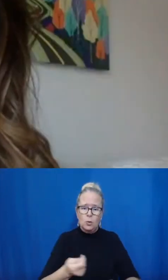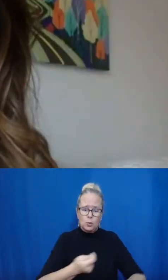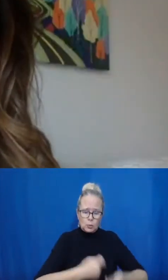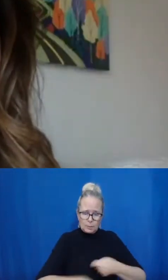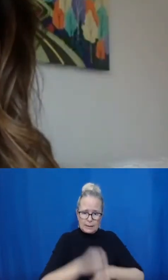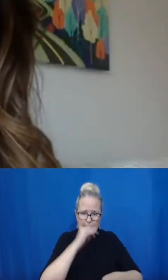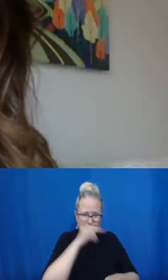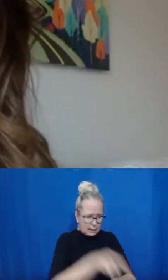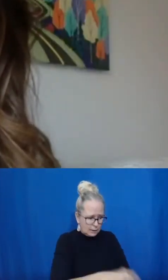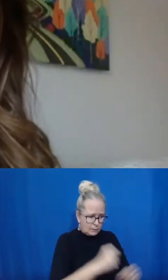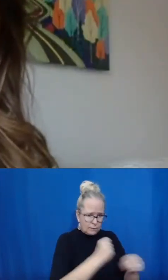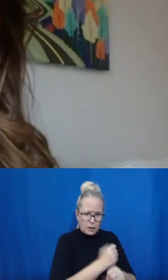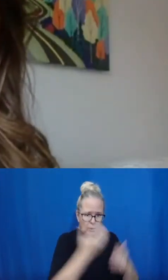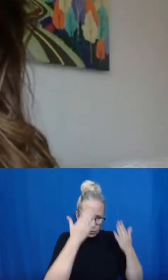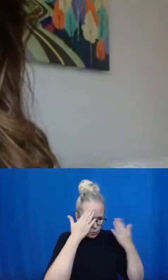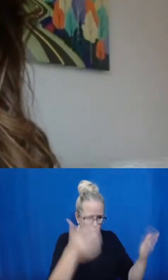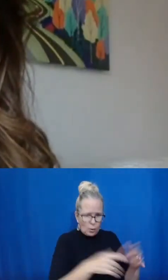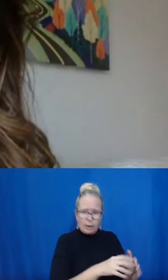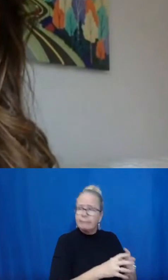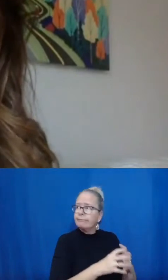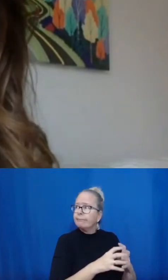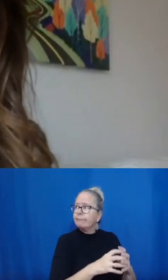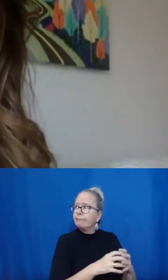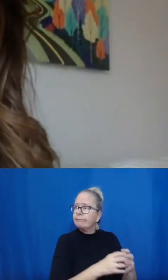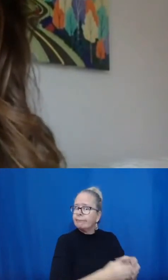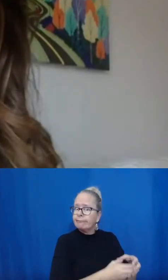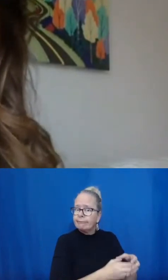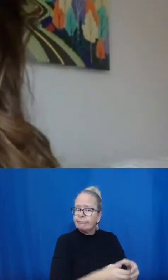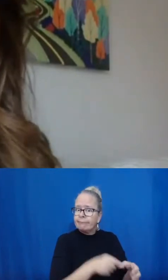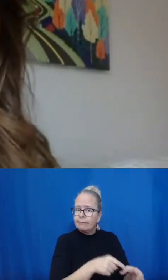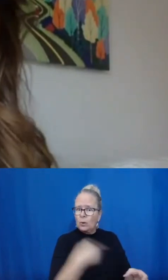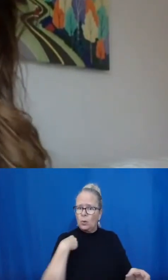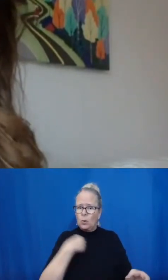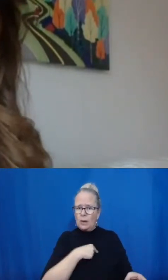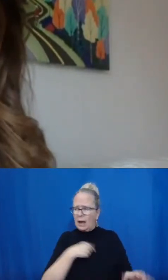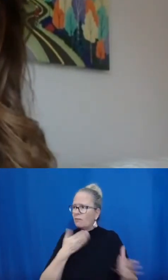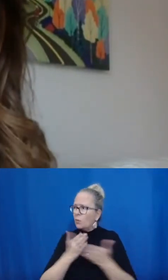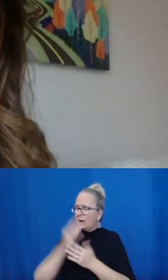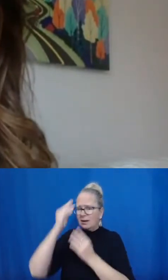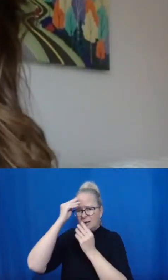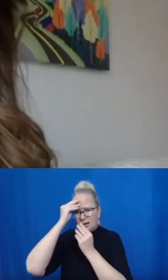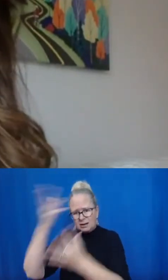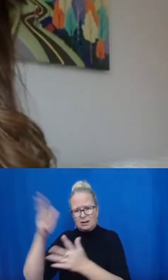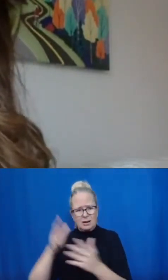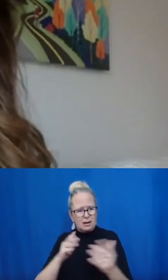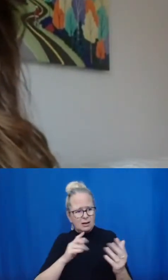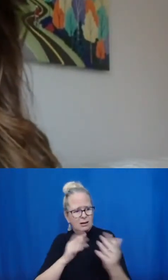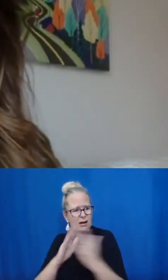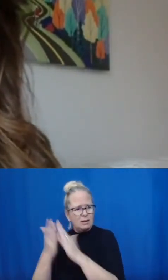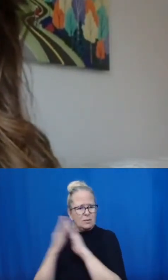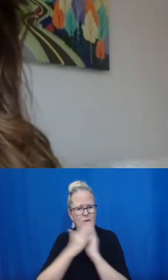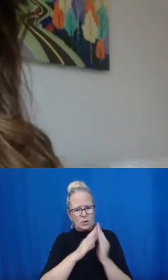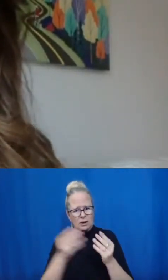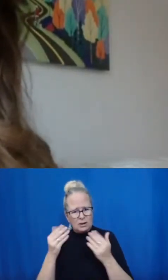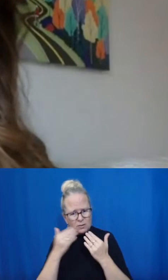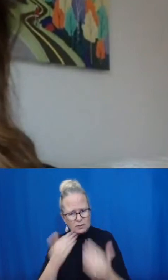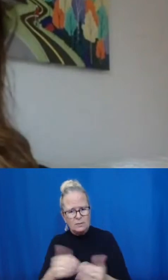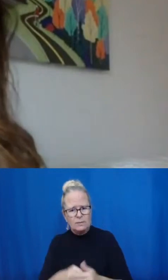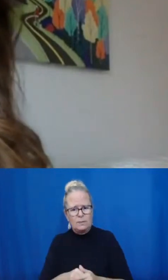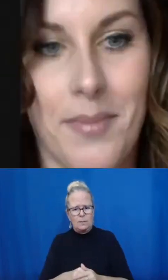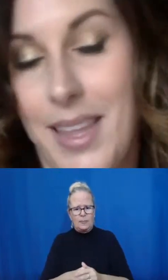there for their lives to live in a bubble. We deserve to be out there. So we just really need your help. It really takes a